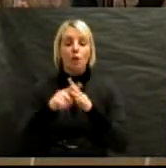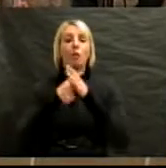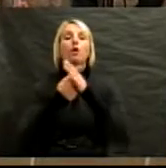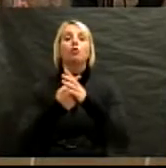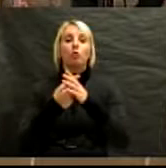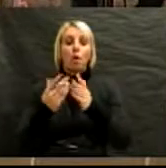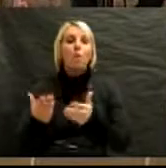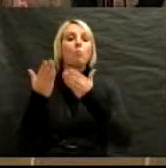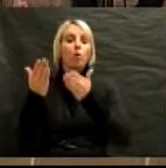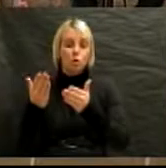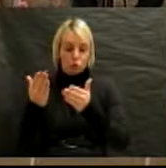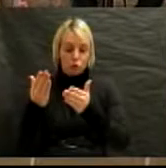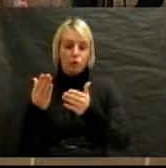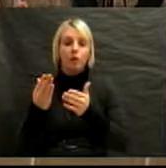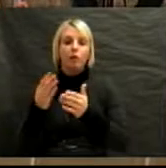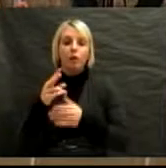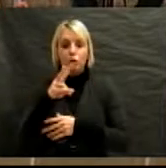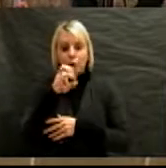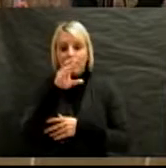month